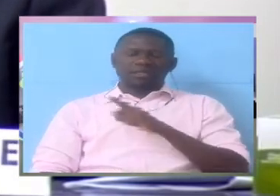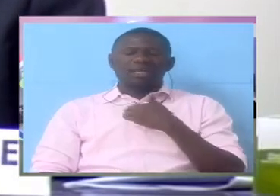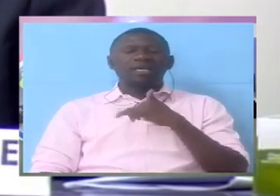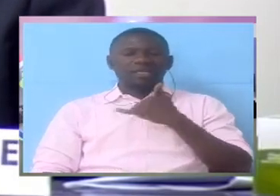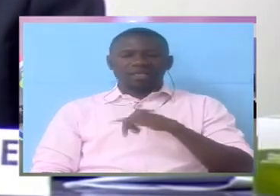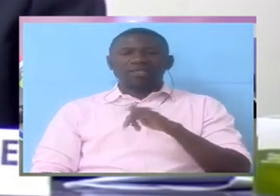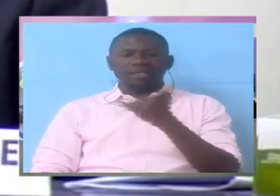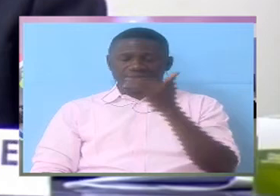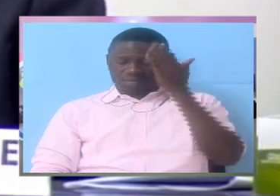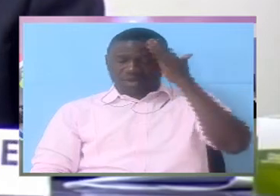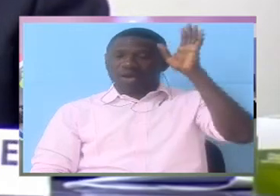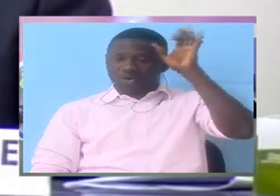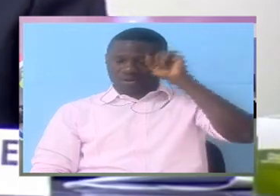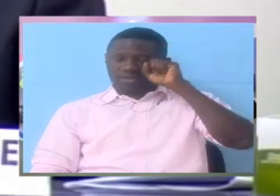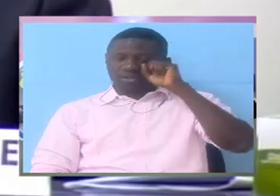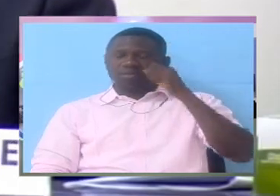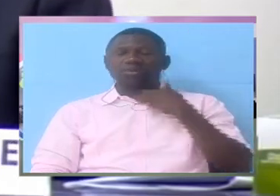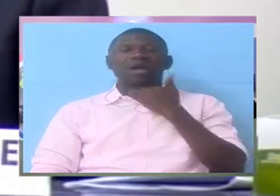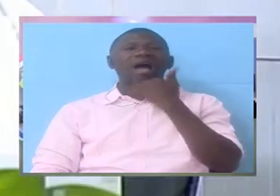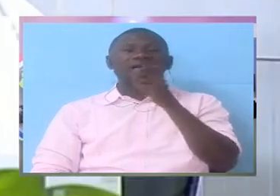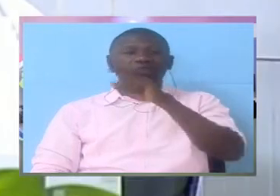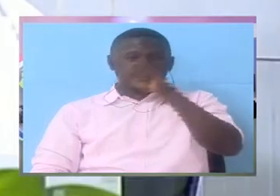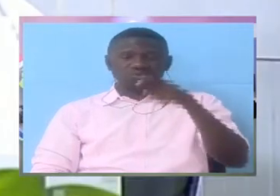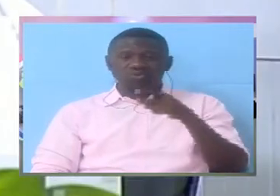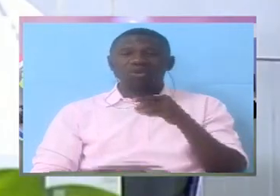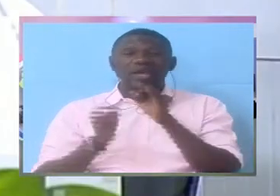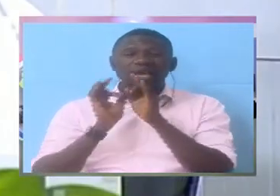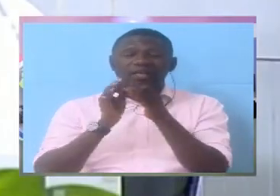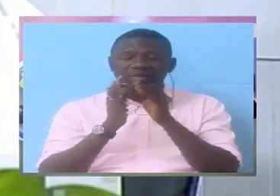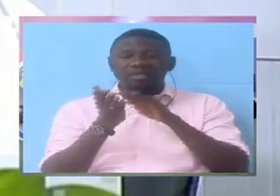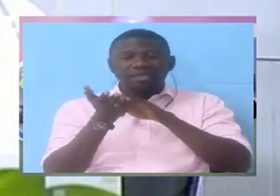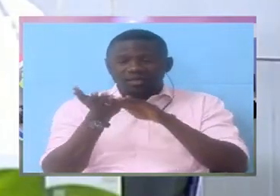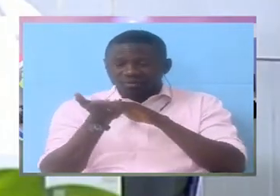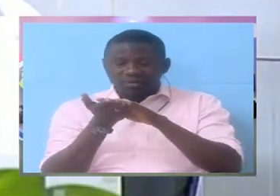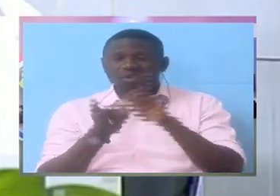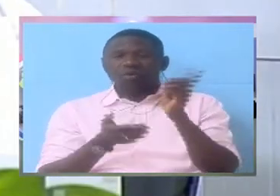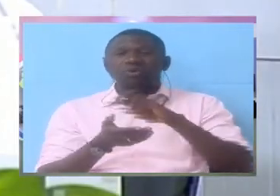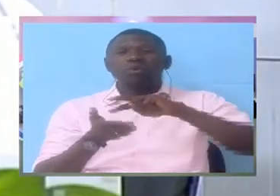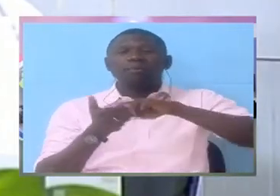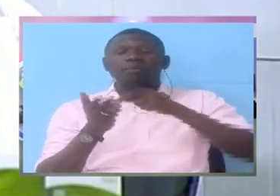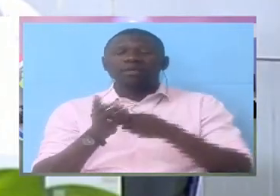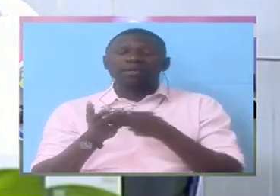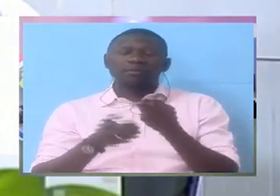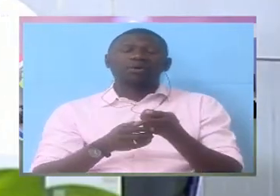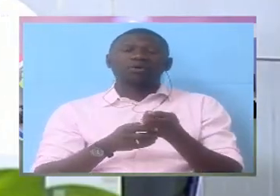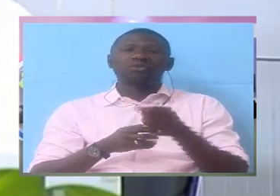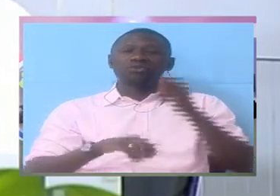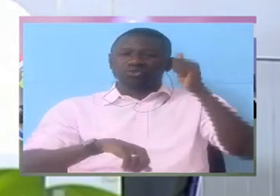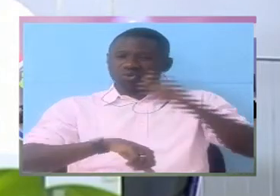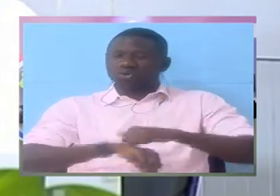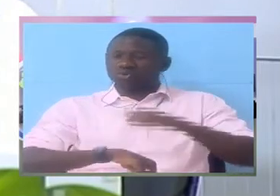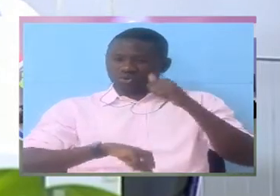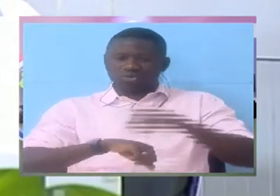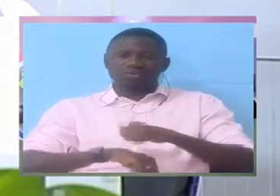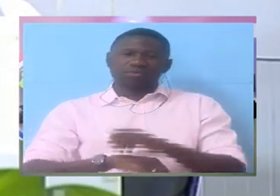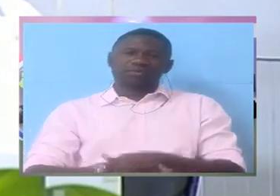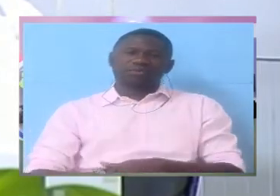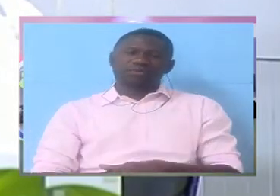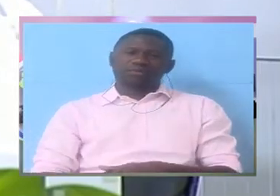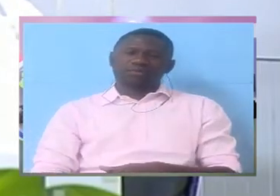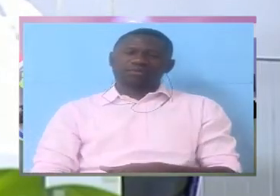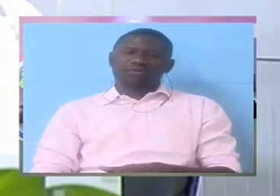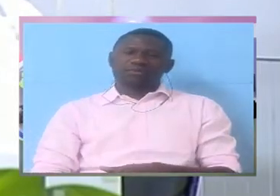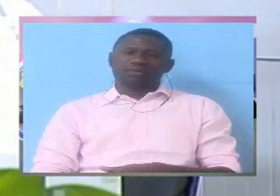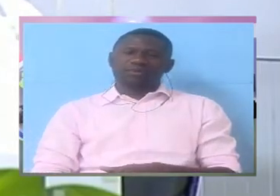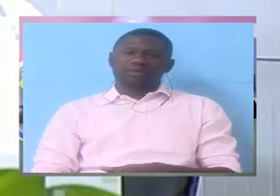you understand it to mean? Torture. Torture is a high grade of punishment.